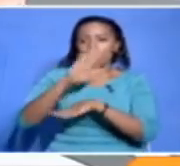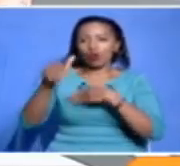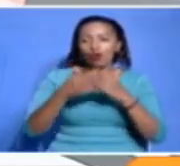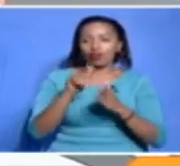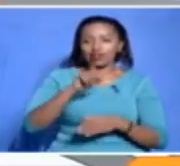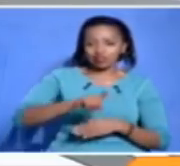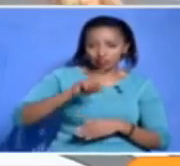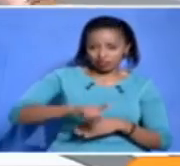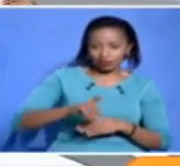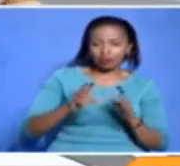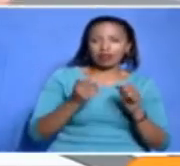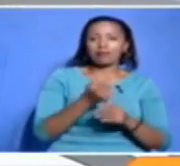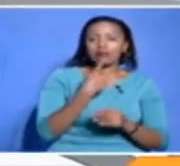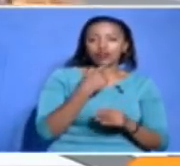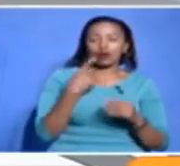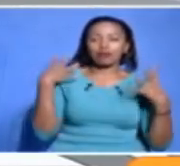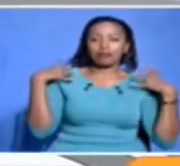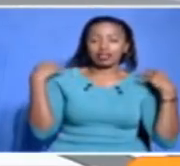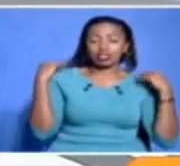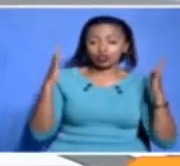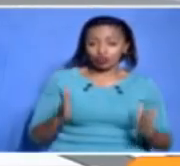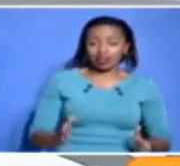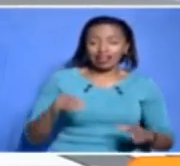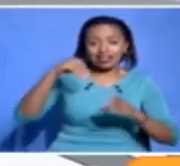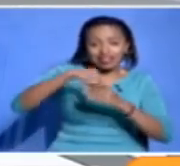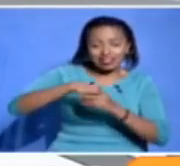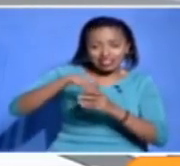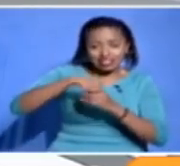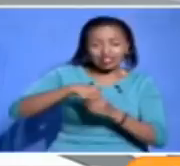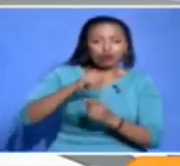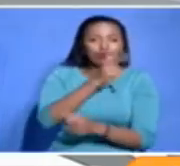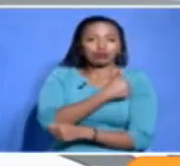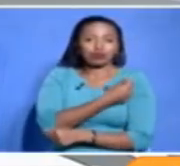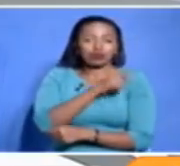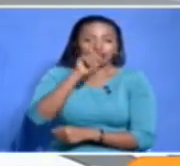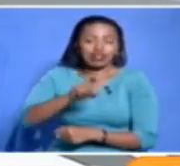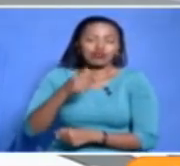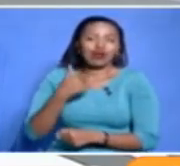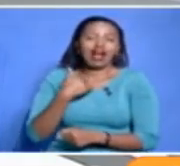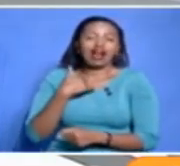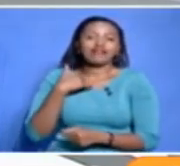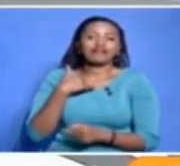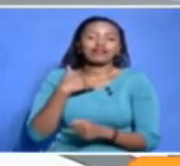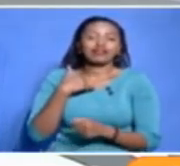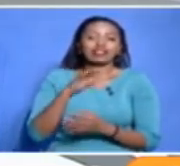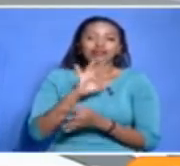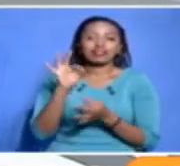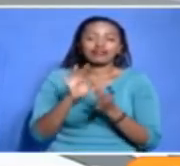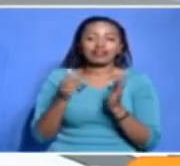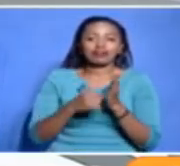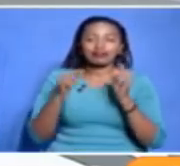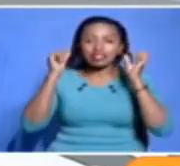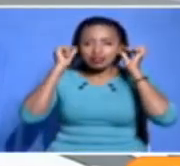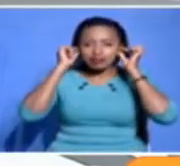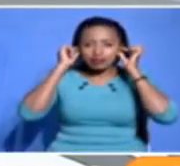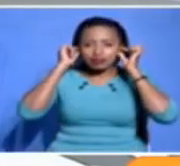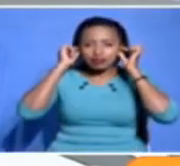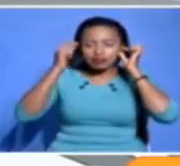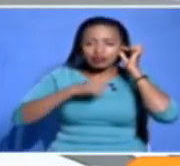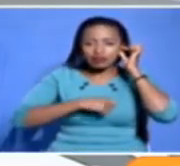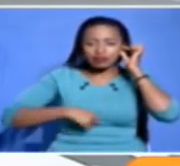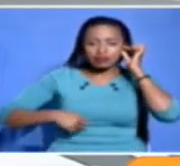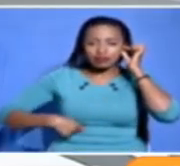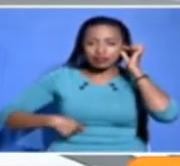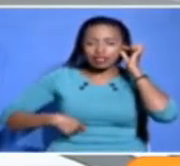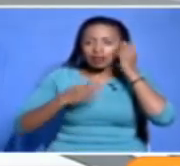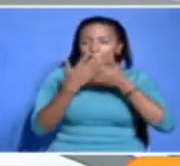medical practitioner is supposed to have in that health facility some key basic items: a stethoscope, a thermometer, a blood